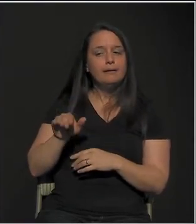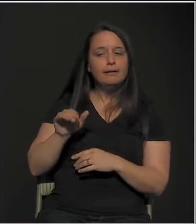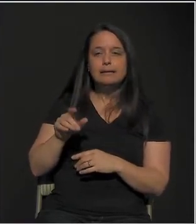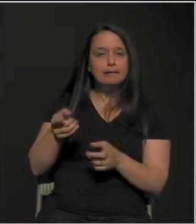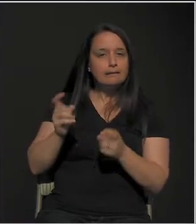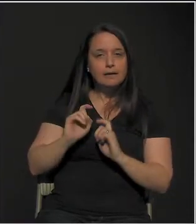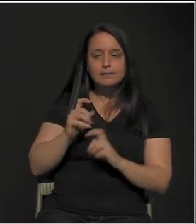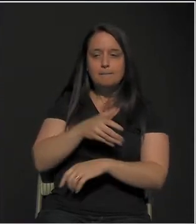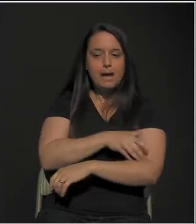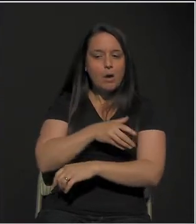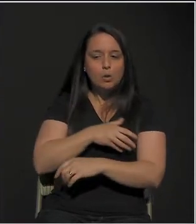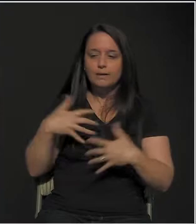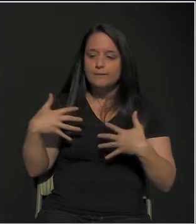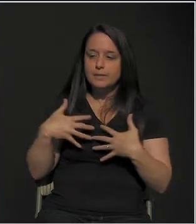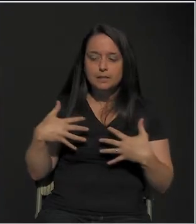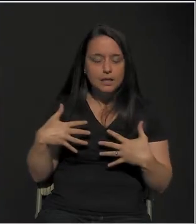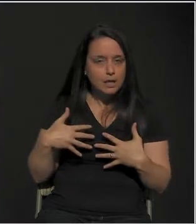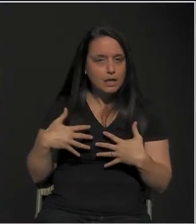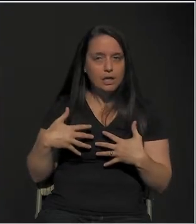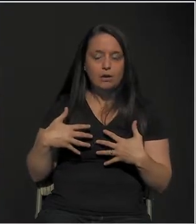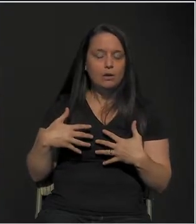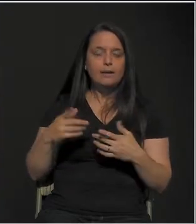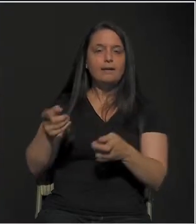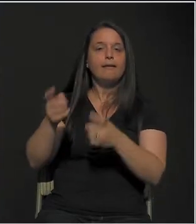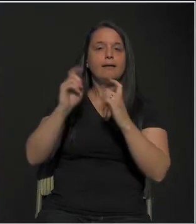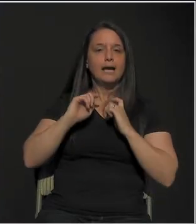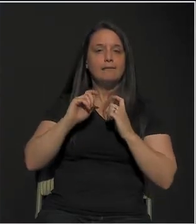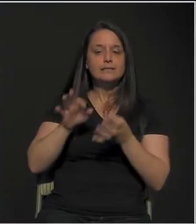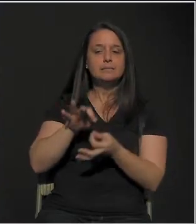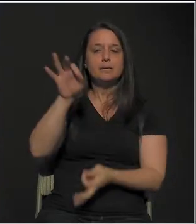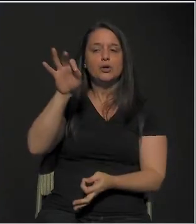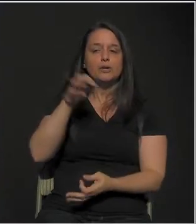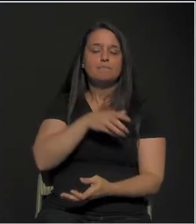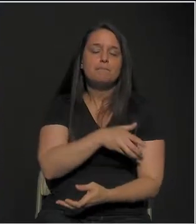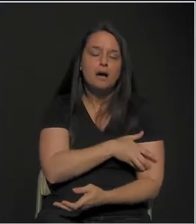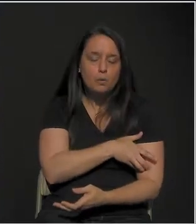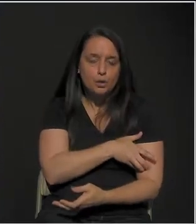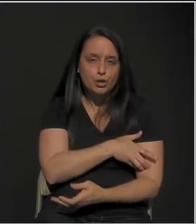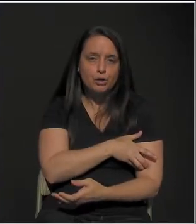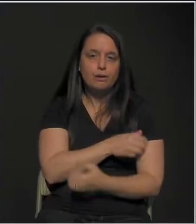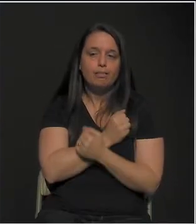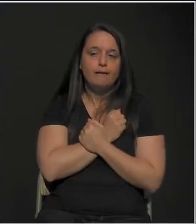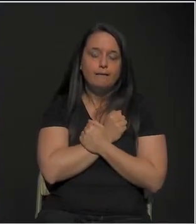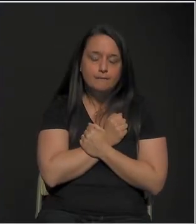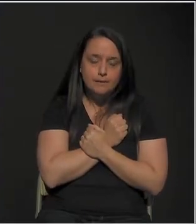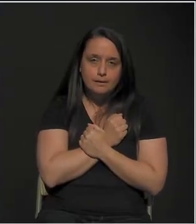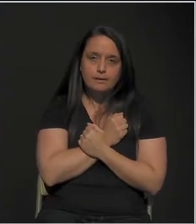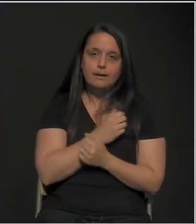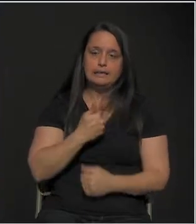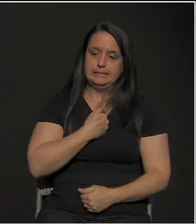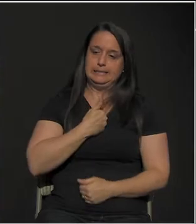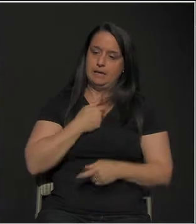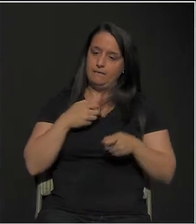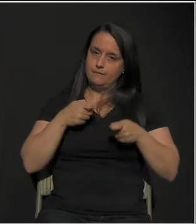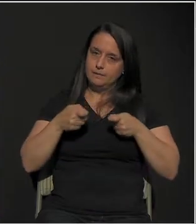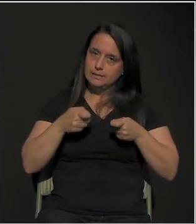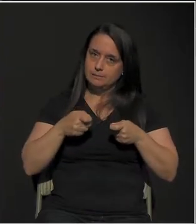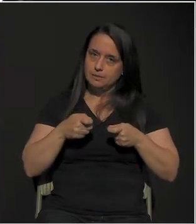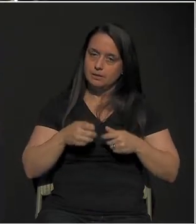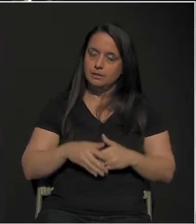of cowardice, a spirit of cowardice. He gave us a spirit of power, of love, and of